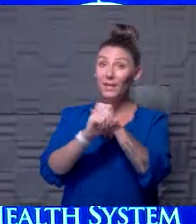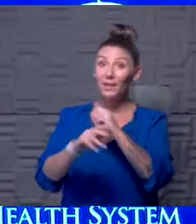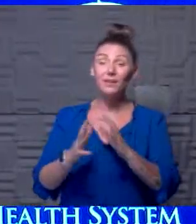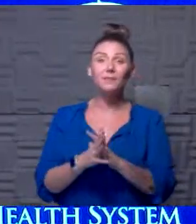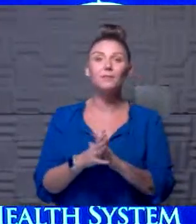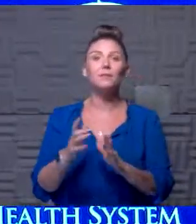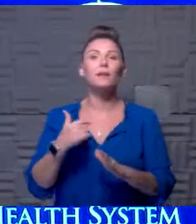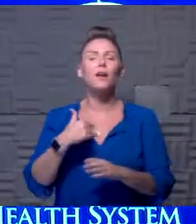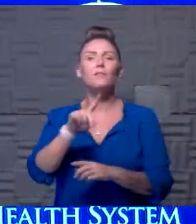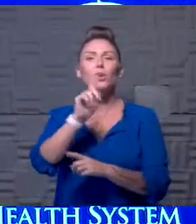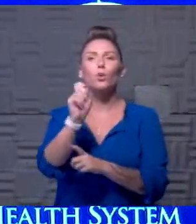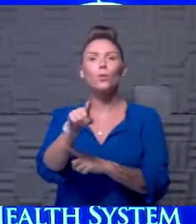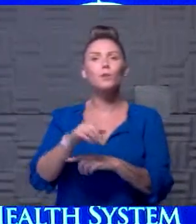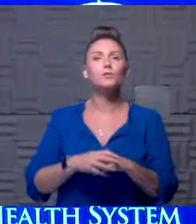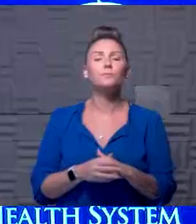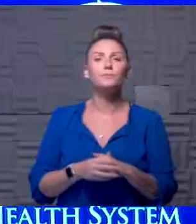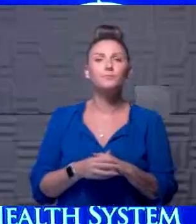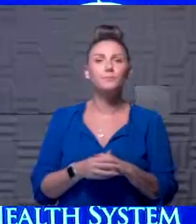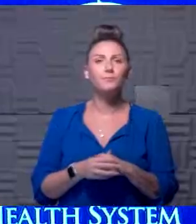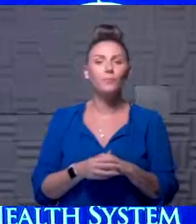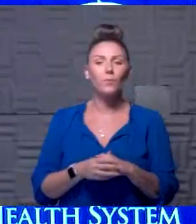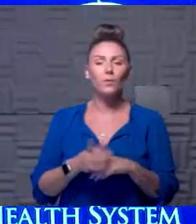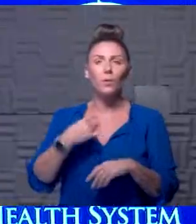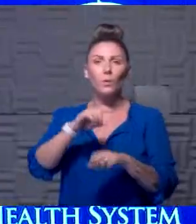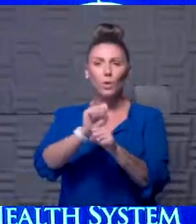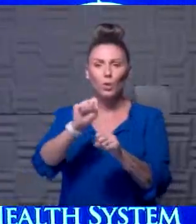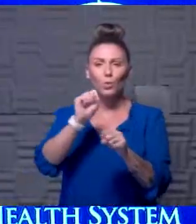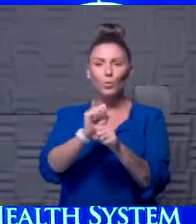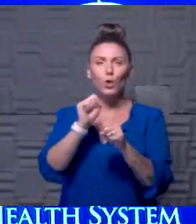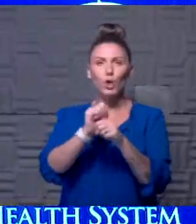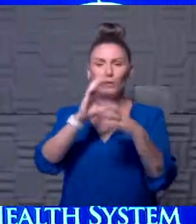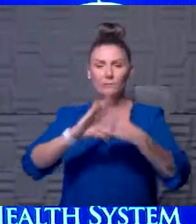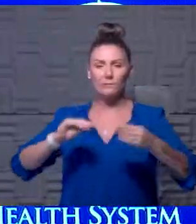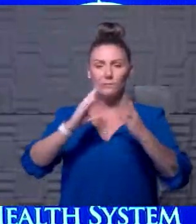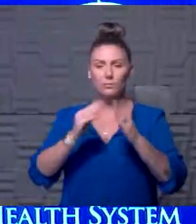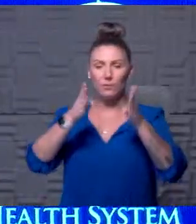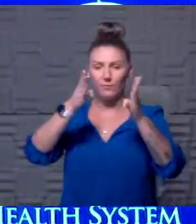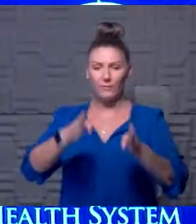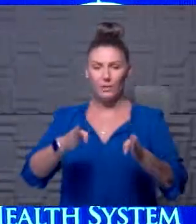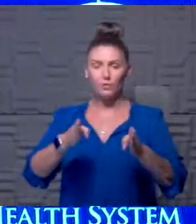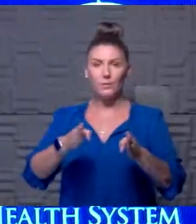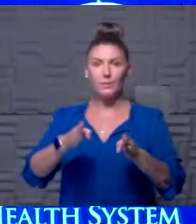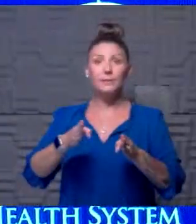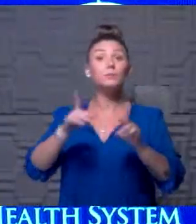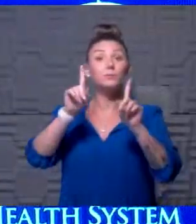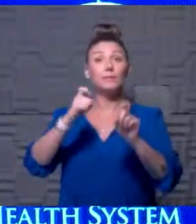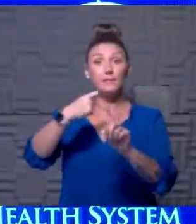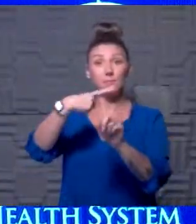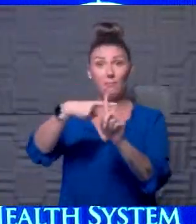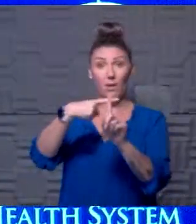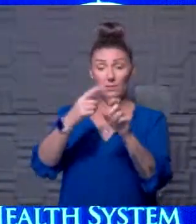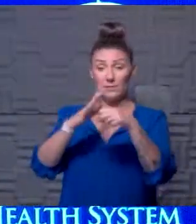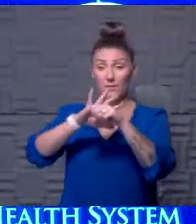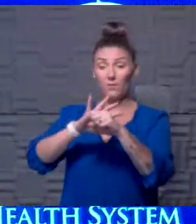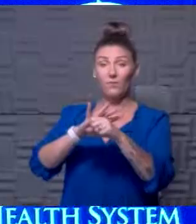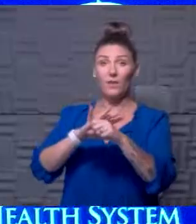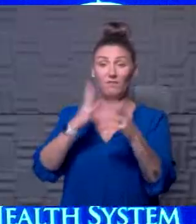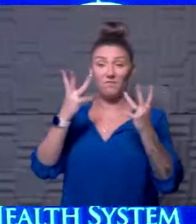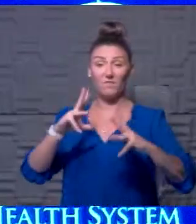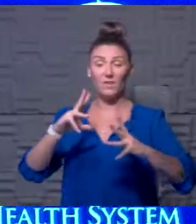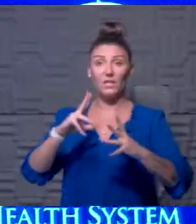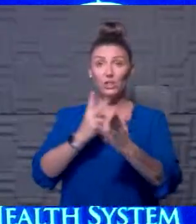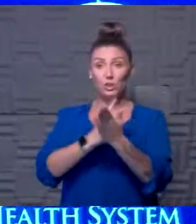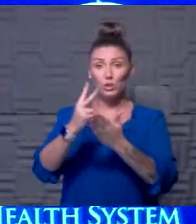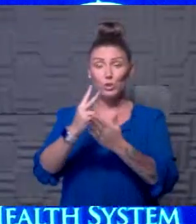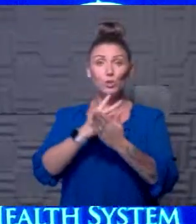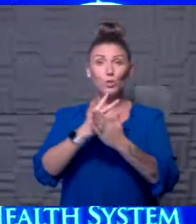I have a question. We are working on a story with an individual who had tested positive for COVID, completed their 2-week